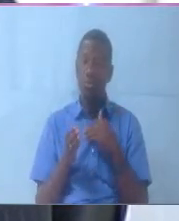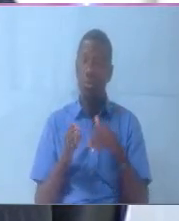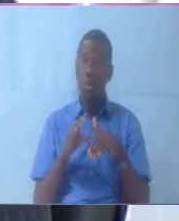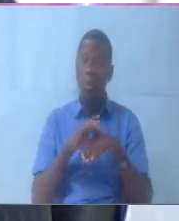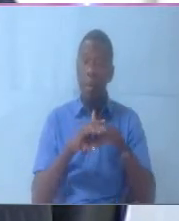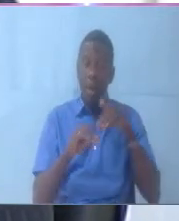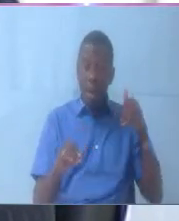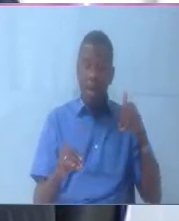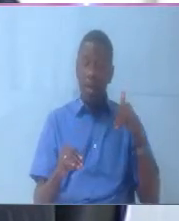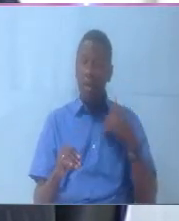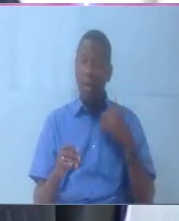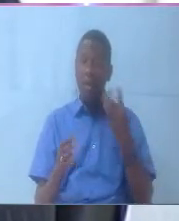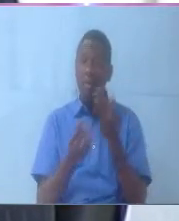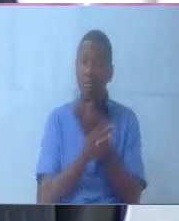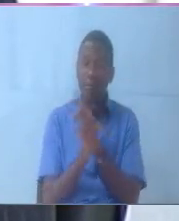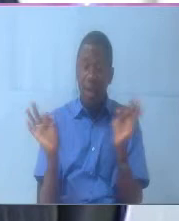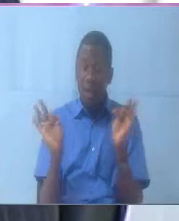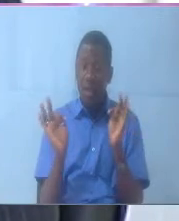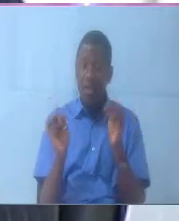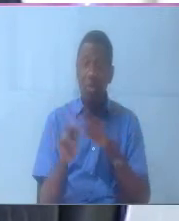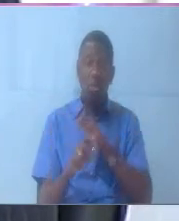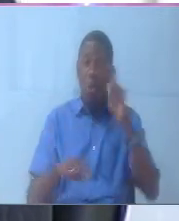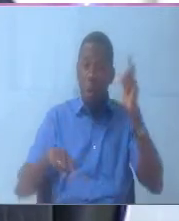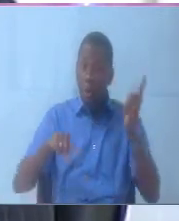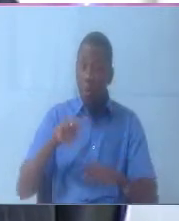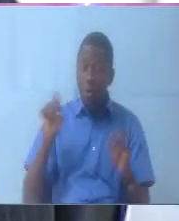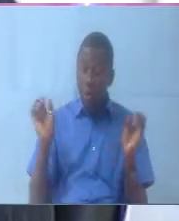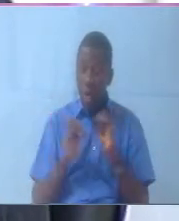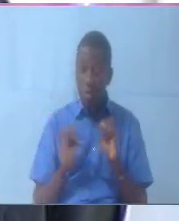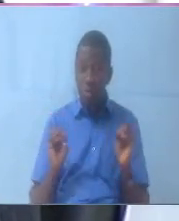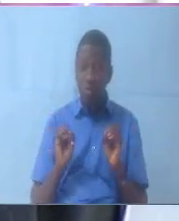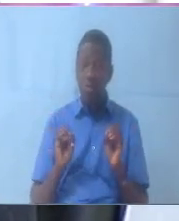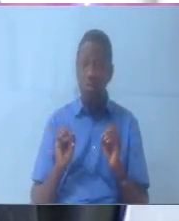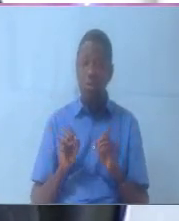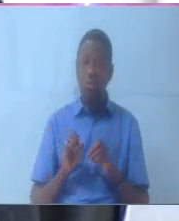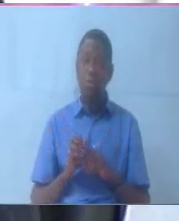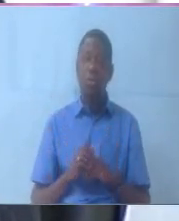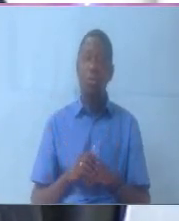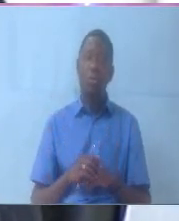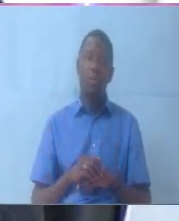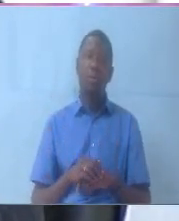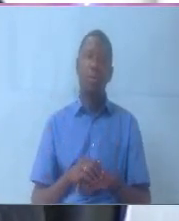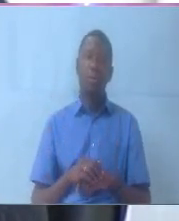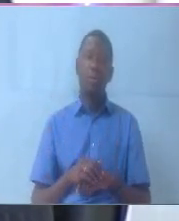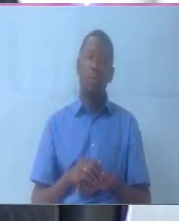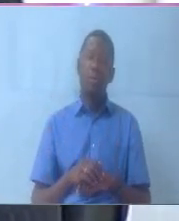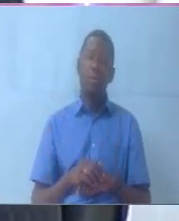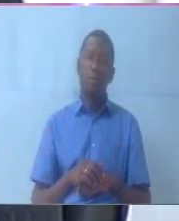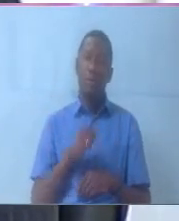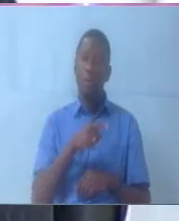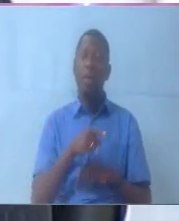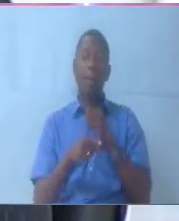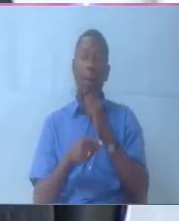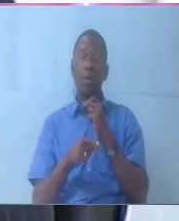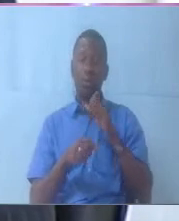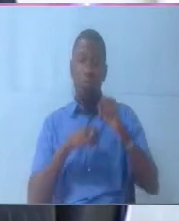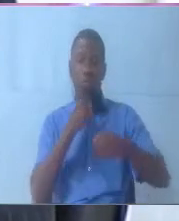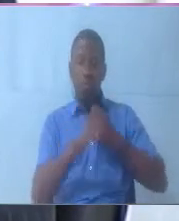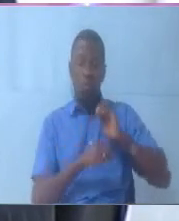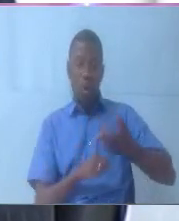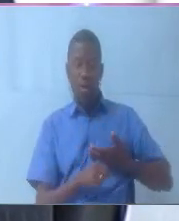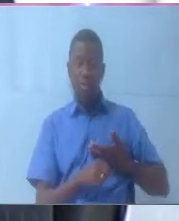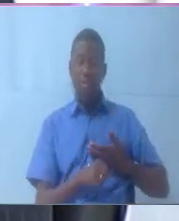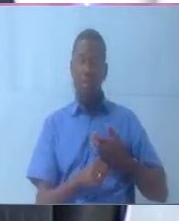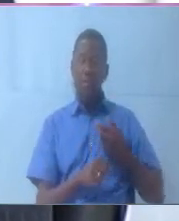satara loi te lale kan kulur te lale kan. His wife ala muso was a high-ranking civil servant, and